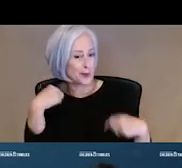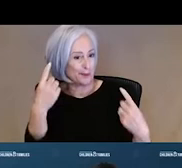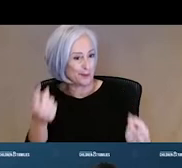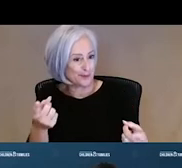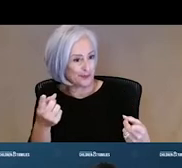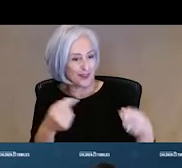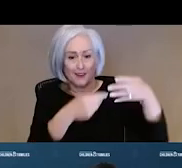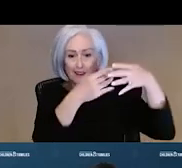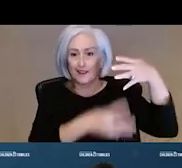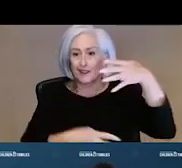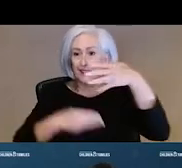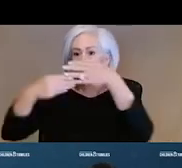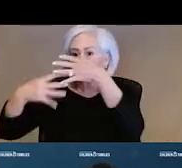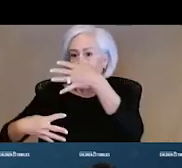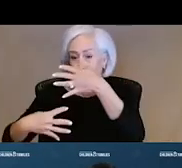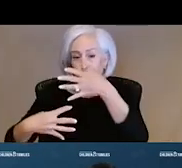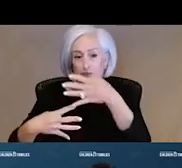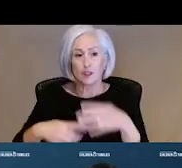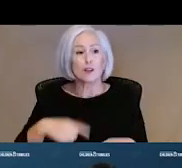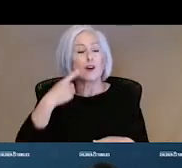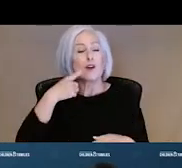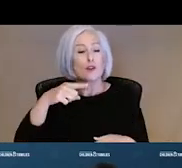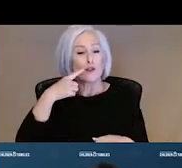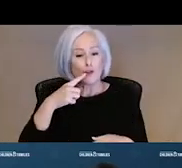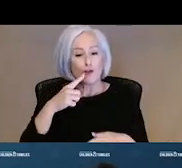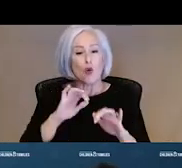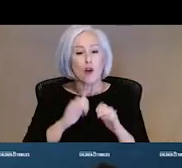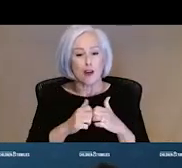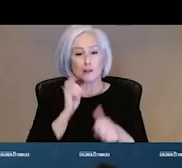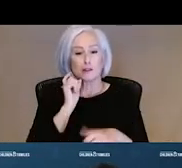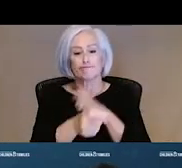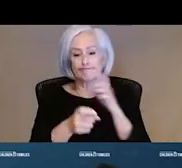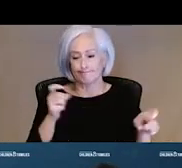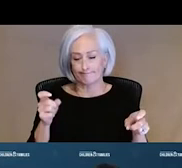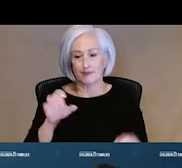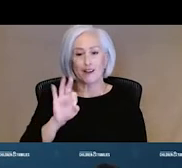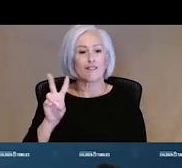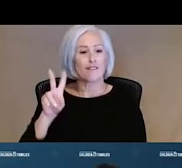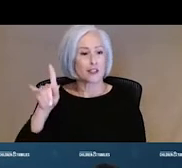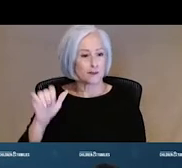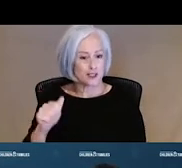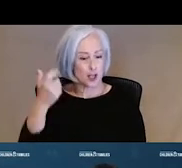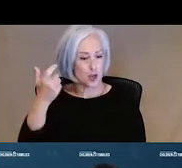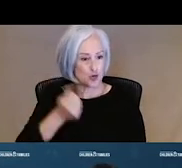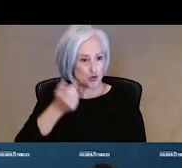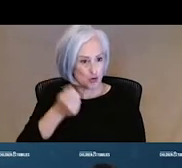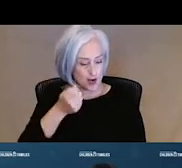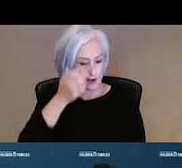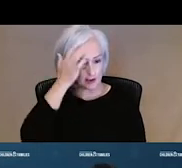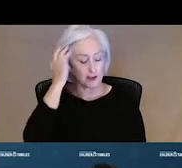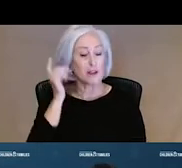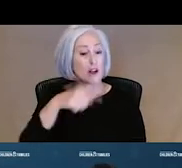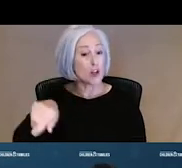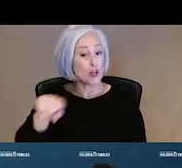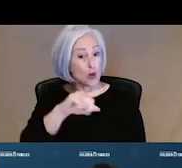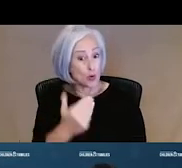that relate to aspects of administering your FVPSA grant. The use of acronyms, particularly for those new to federal grants, can